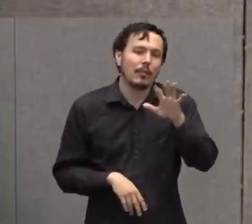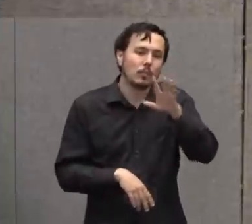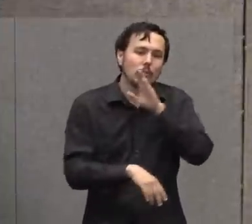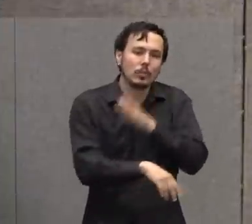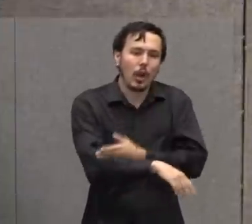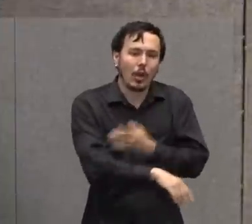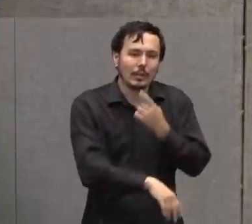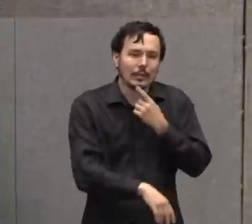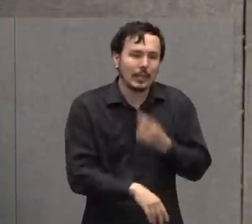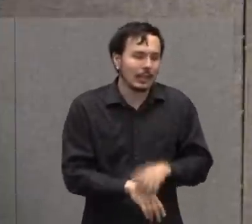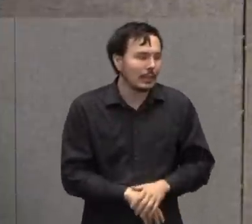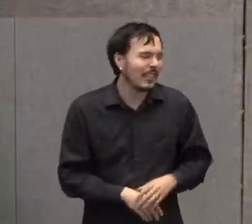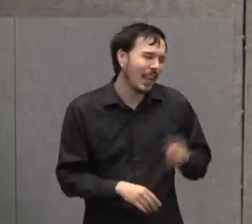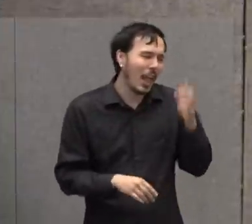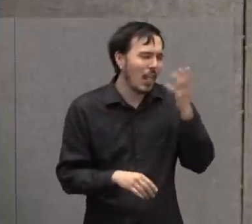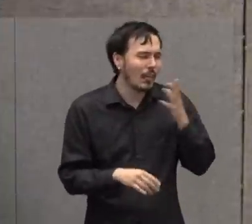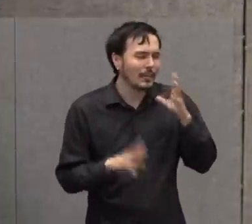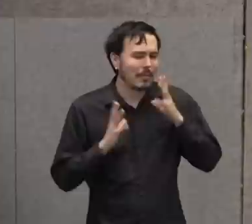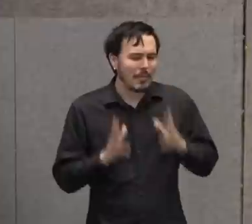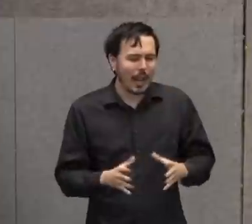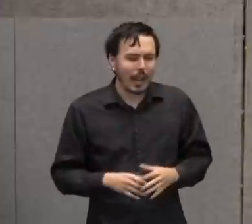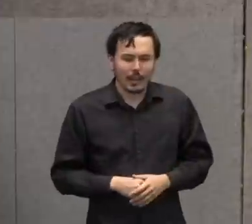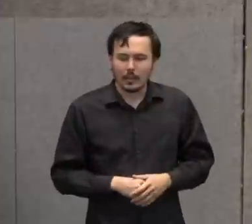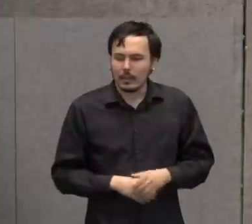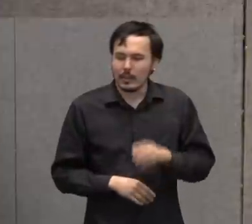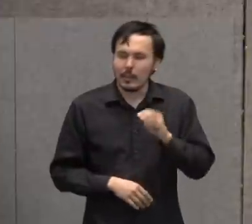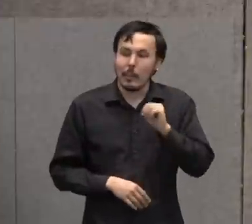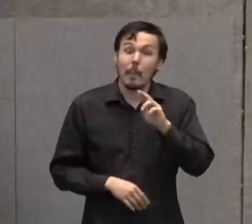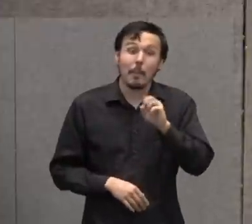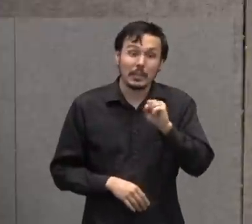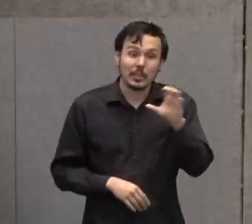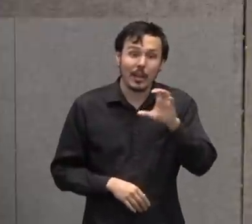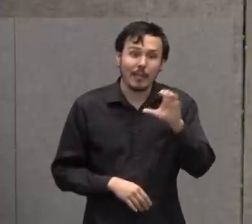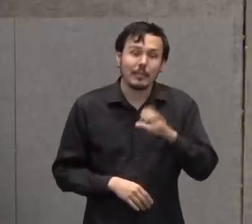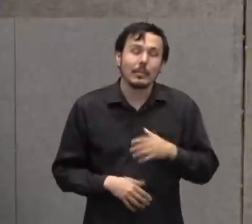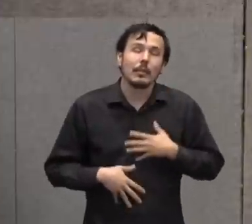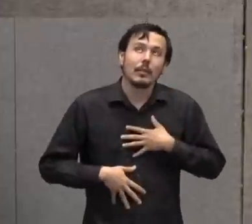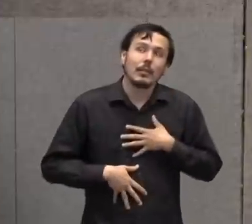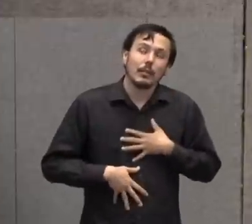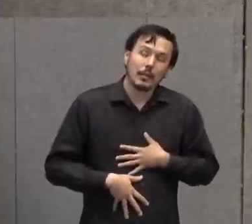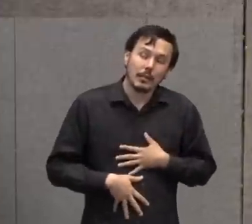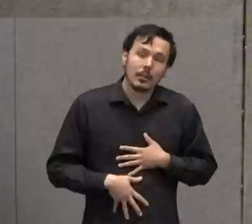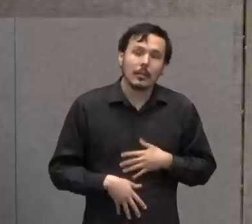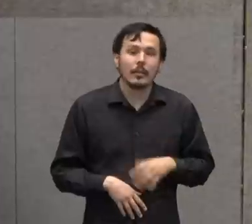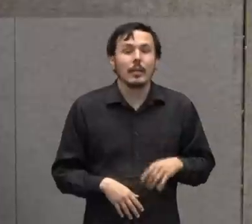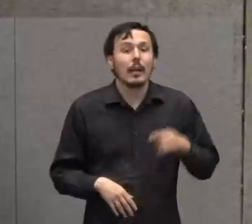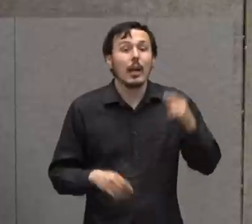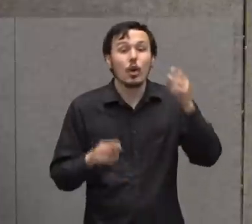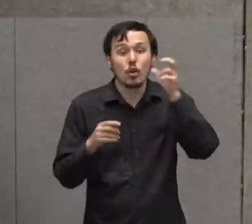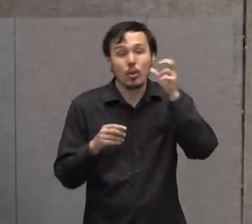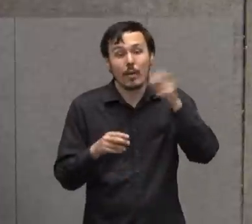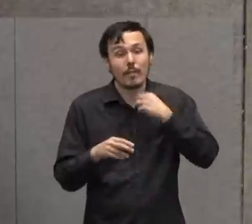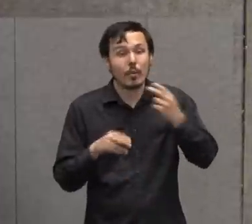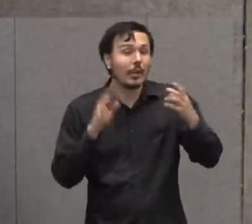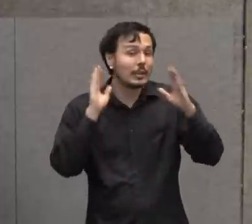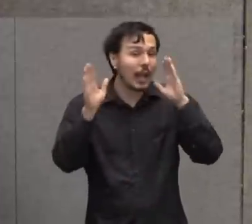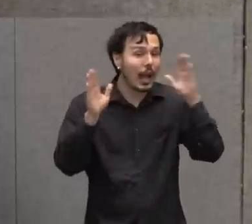fine." Mrs. Comfort sighed. "Hiya, hiya, hiya," boomed a familiar voice.